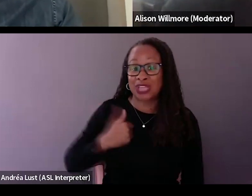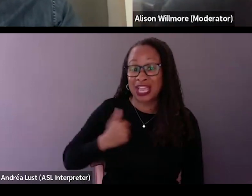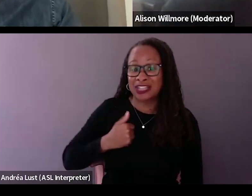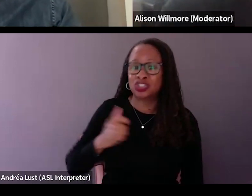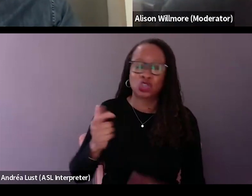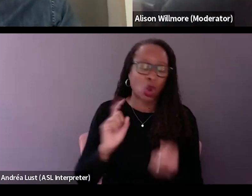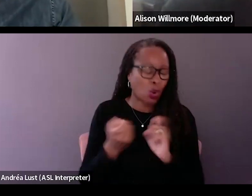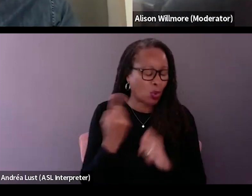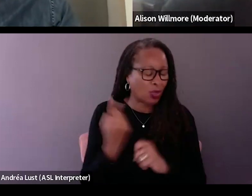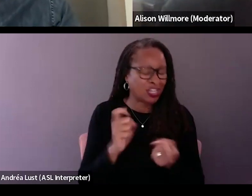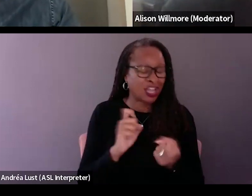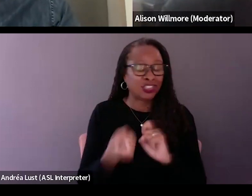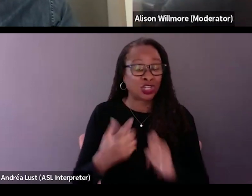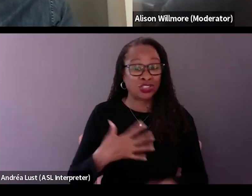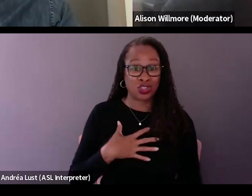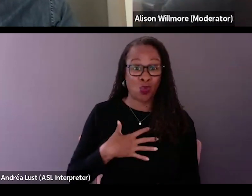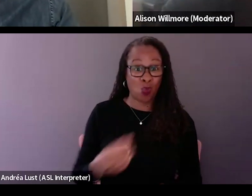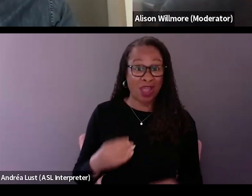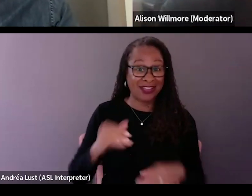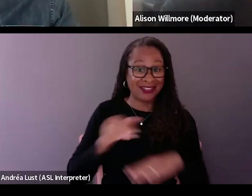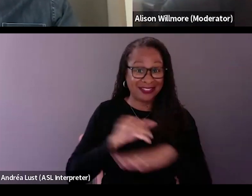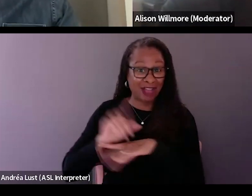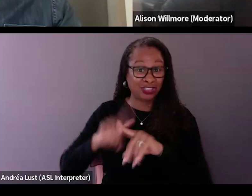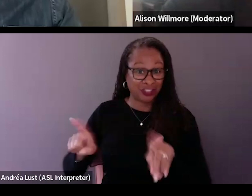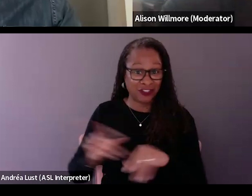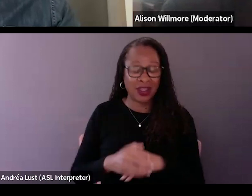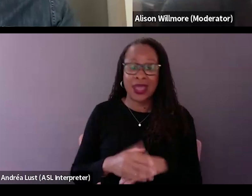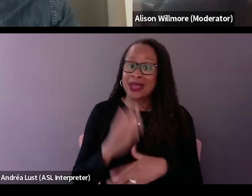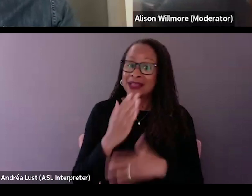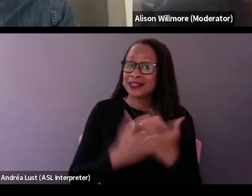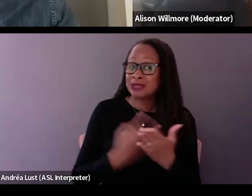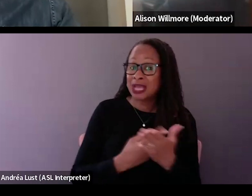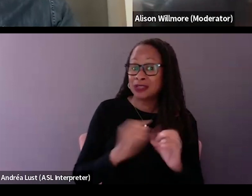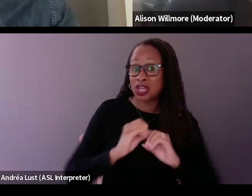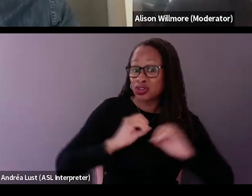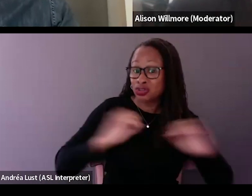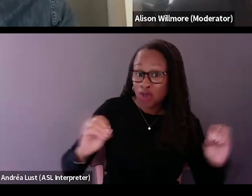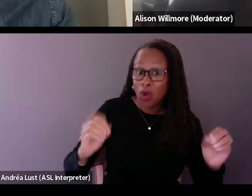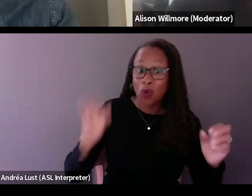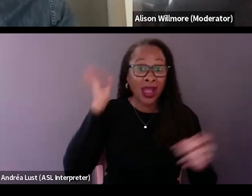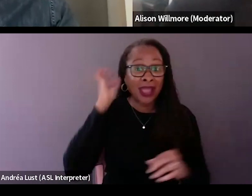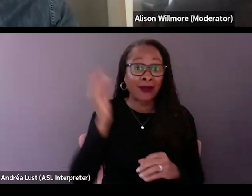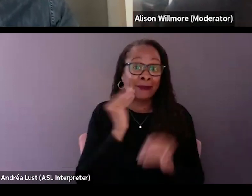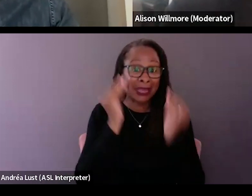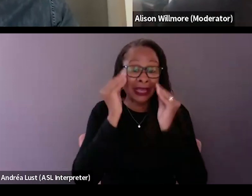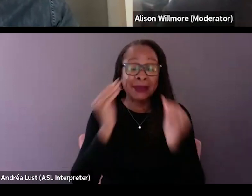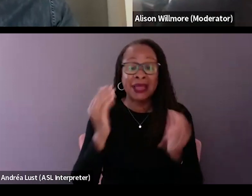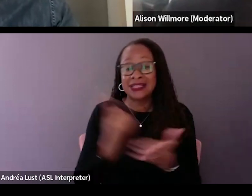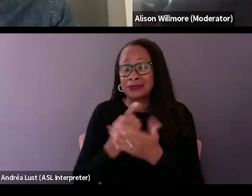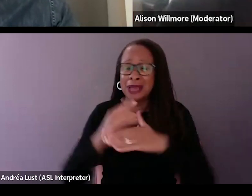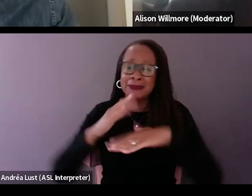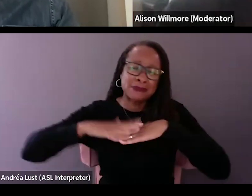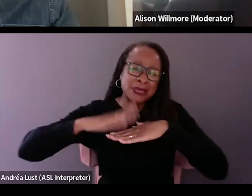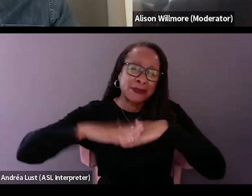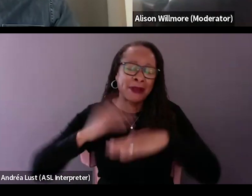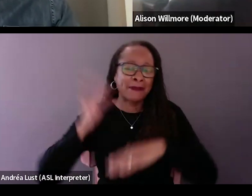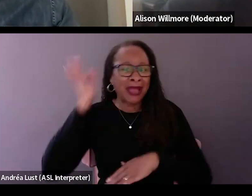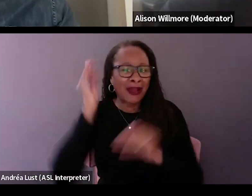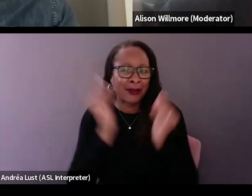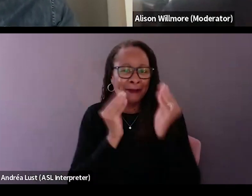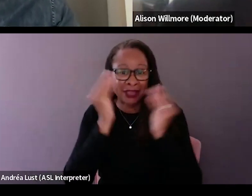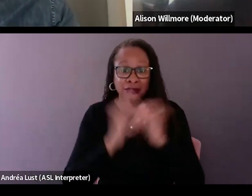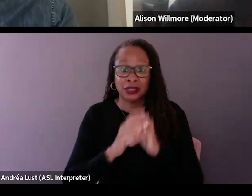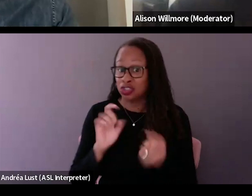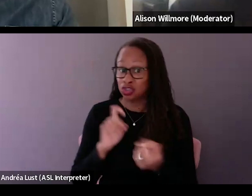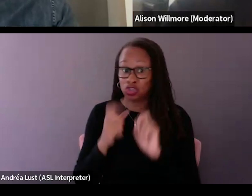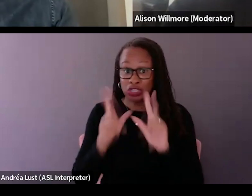did zero hair and makeup, some she did very minimal. So she would change that up a little bit. And I would never ask her to change that because it's Pamela Anderson. I was